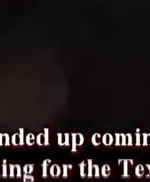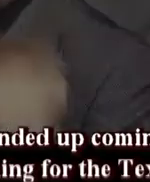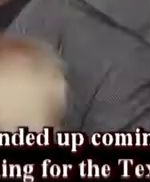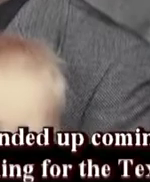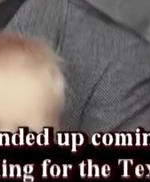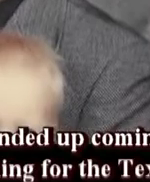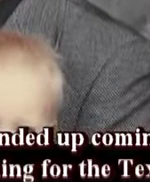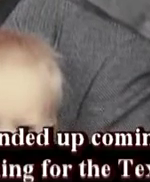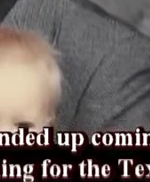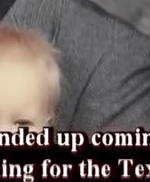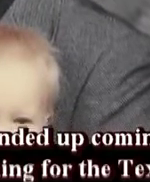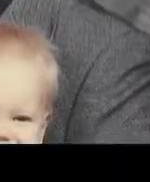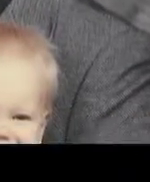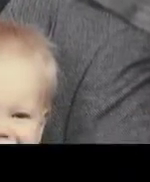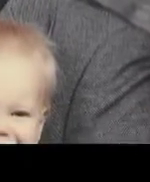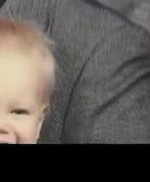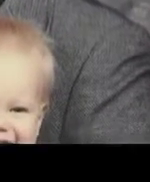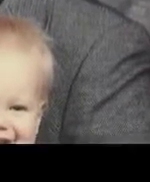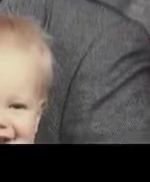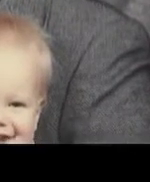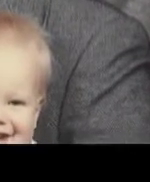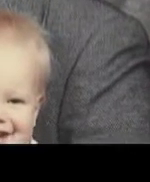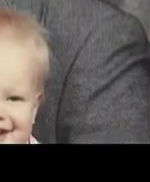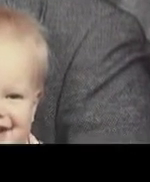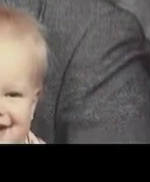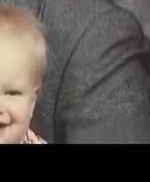married, and started working for the Texas Highway Department.